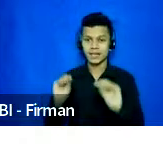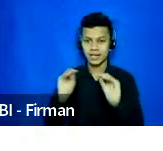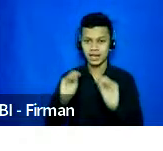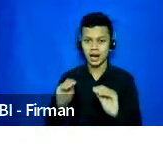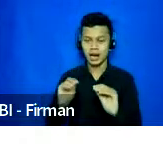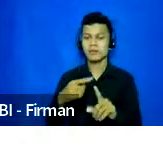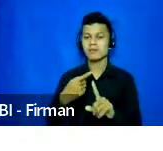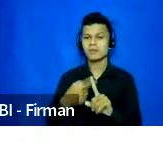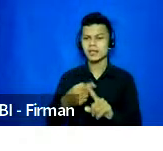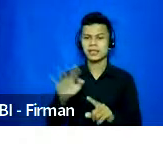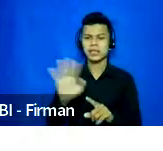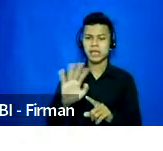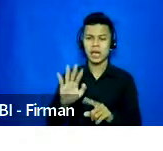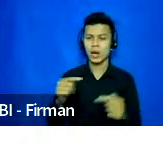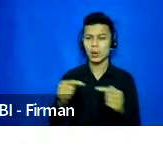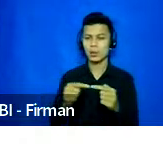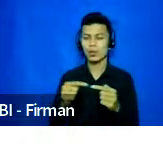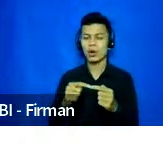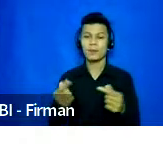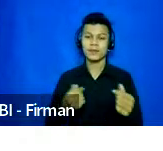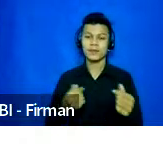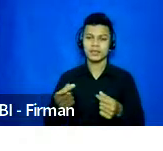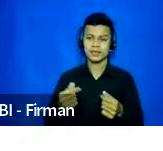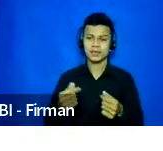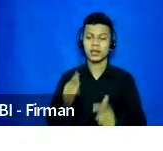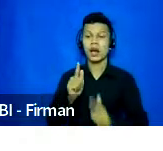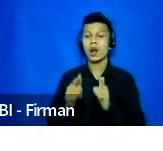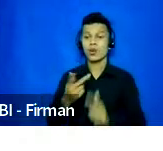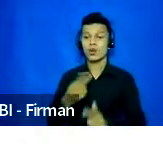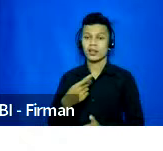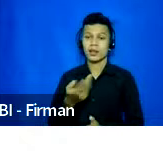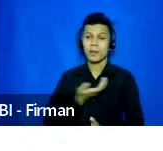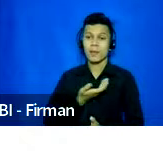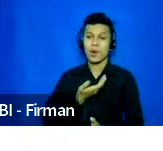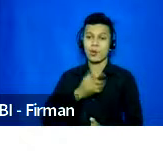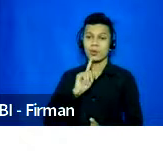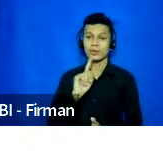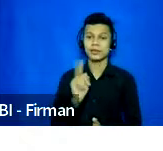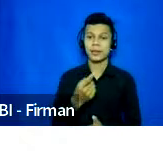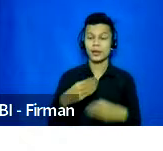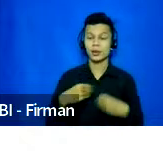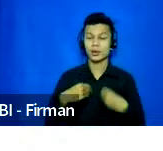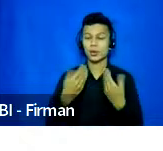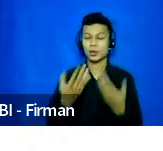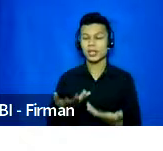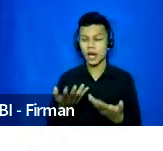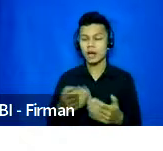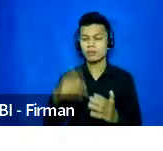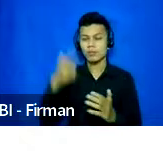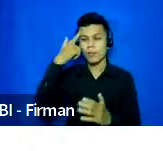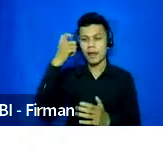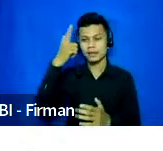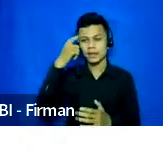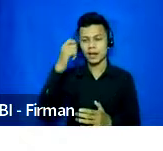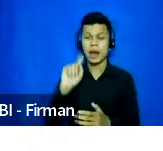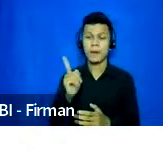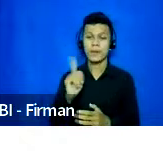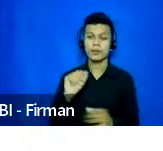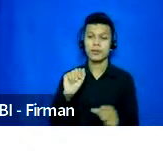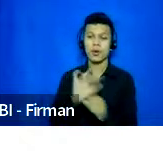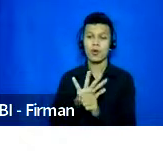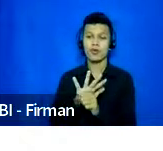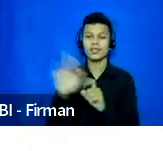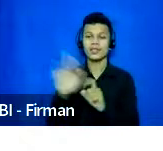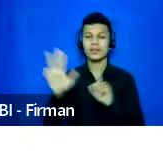expedite the learning loss that happened during the COVID-19, then we need to